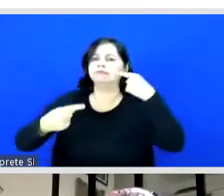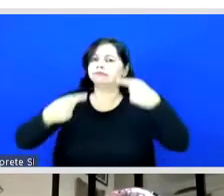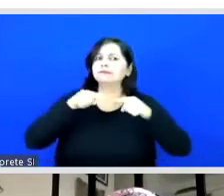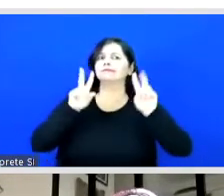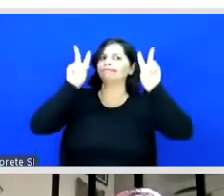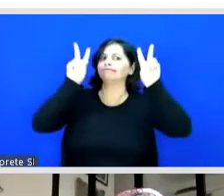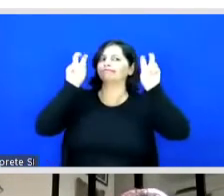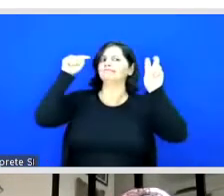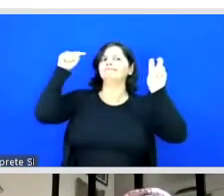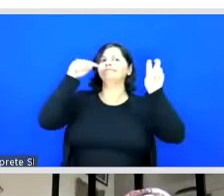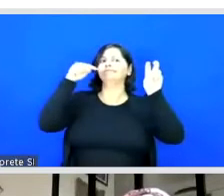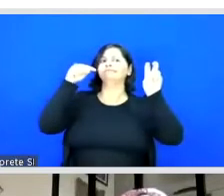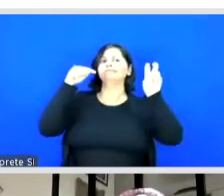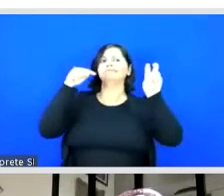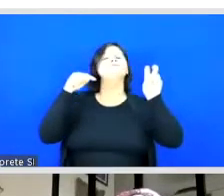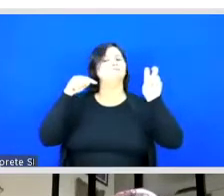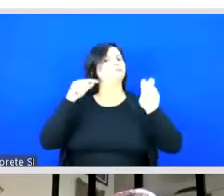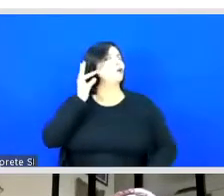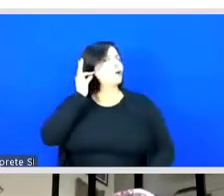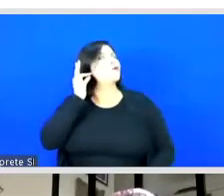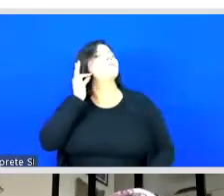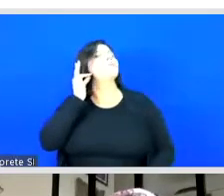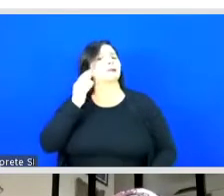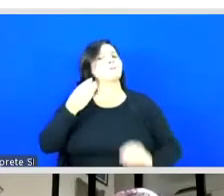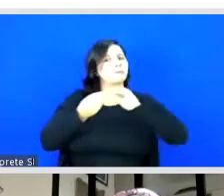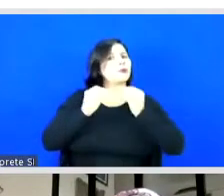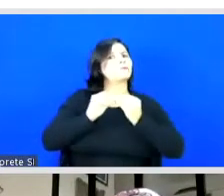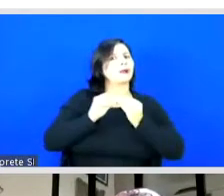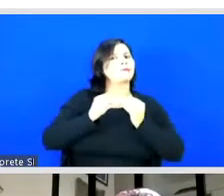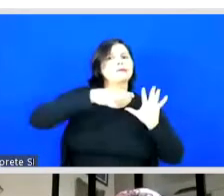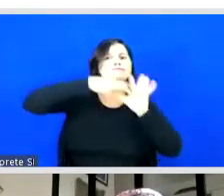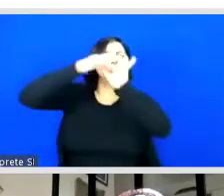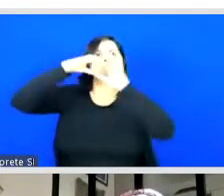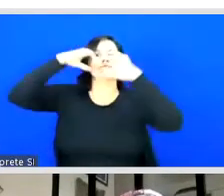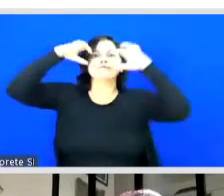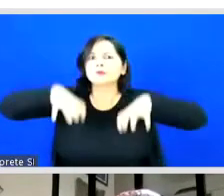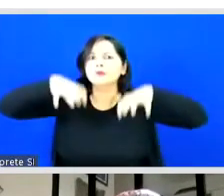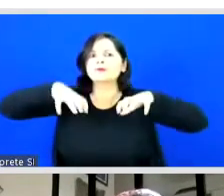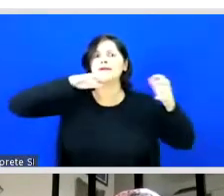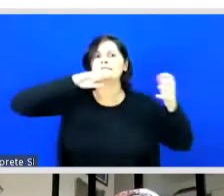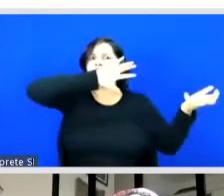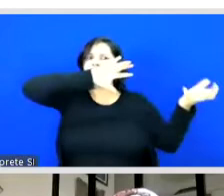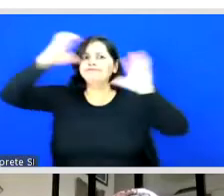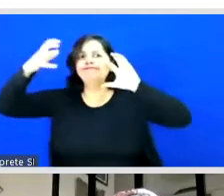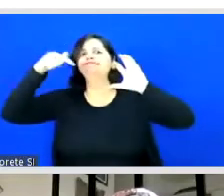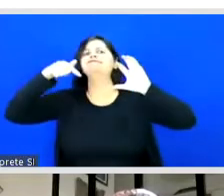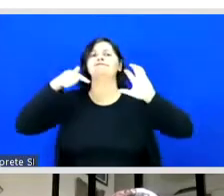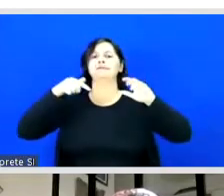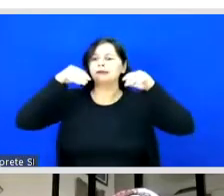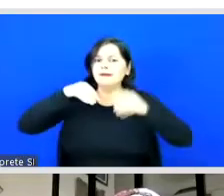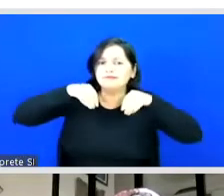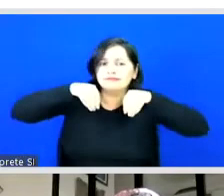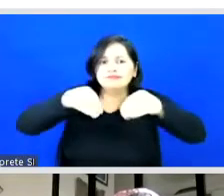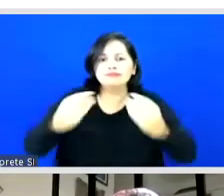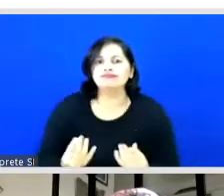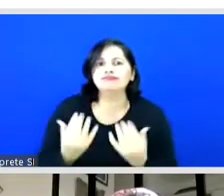resources. Secondly, women are the most impacted because we are the one who are frontline the climate change.